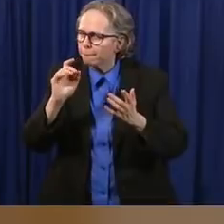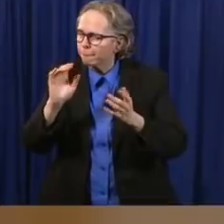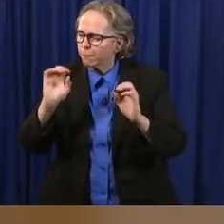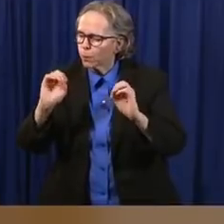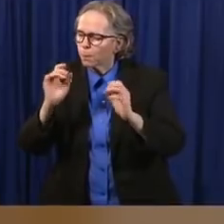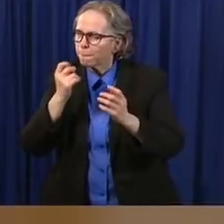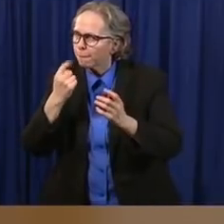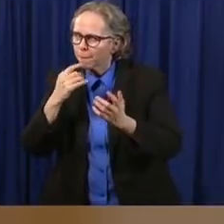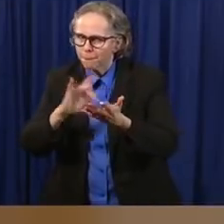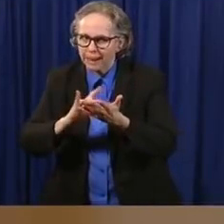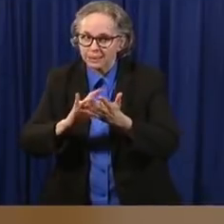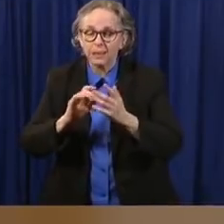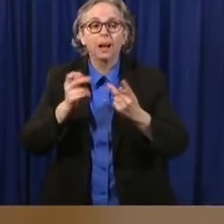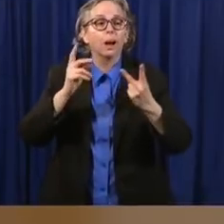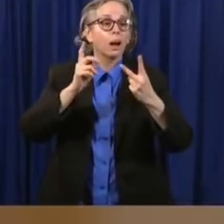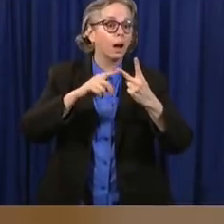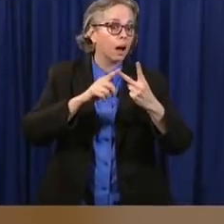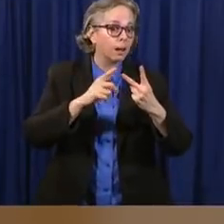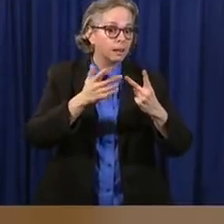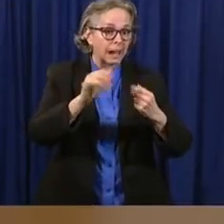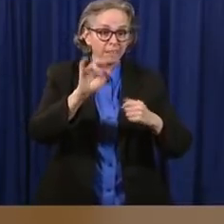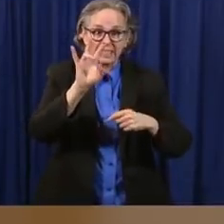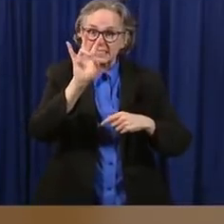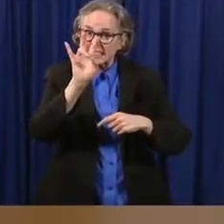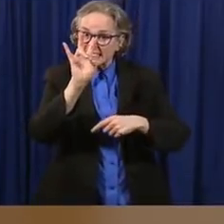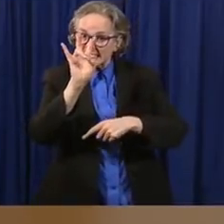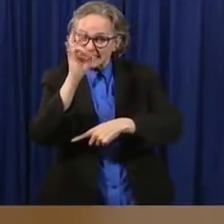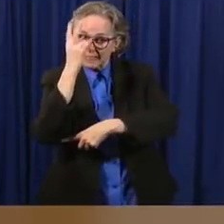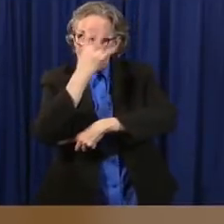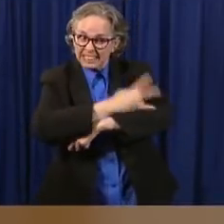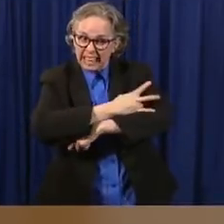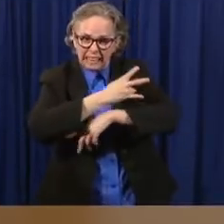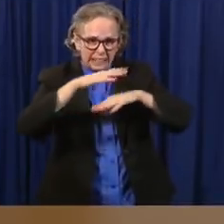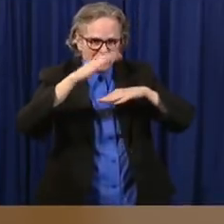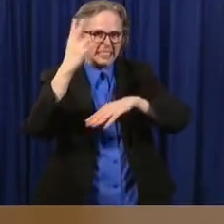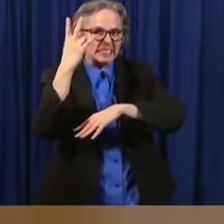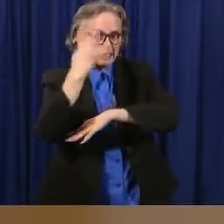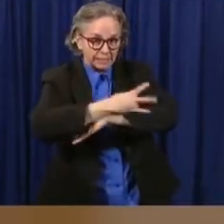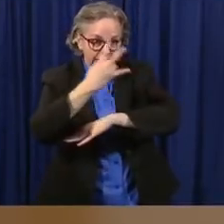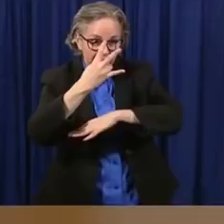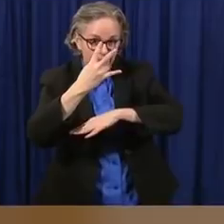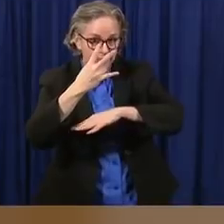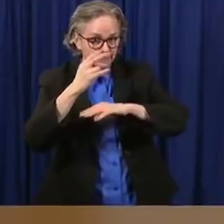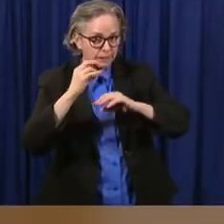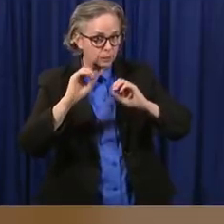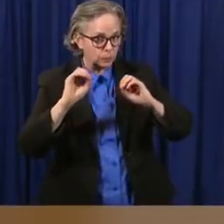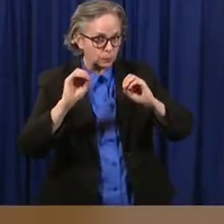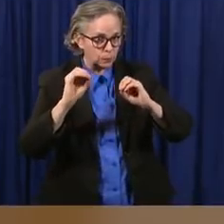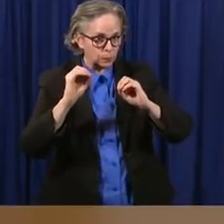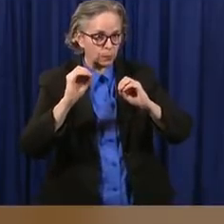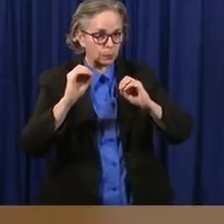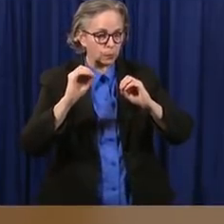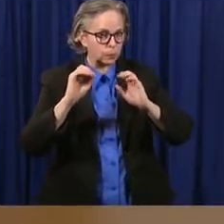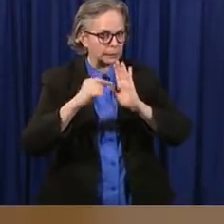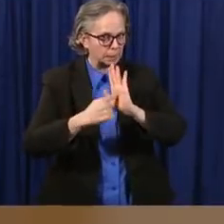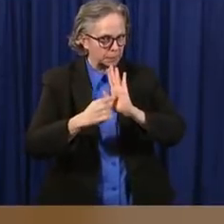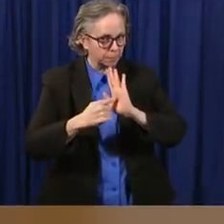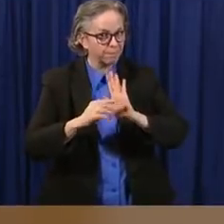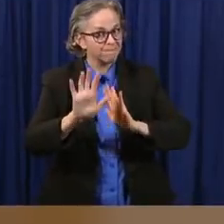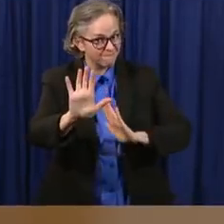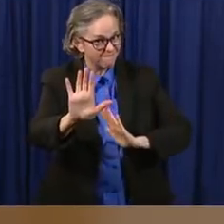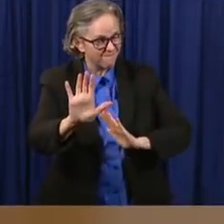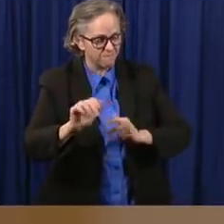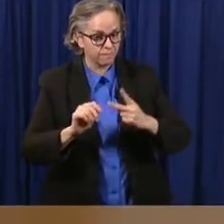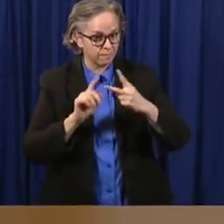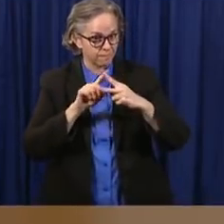And you have to have been 7 days at least from the onset of symptoms. And that really lets us